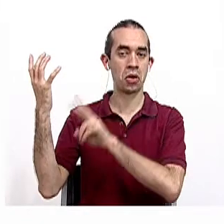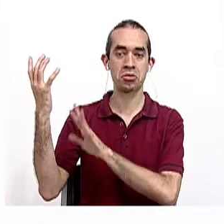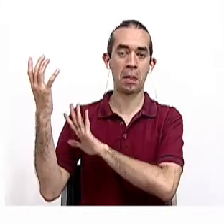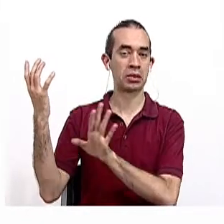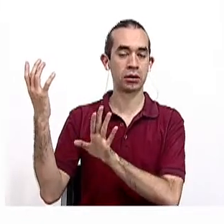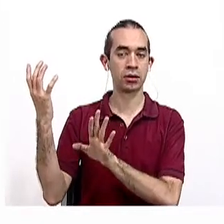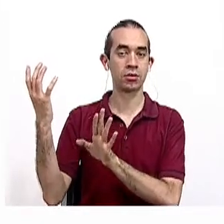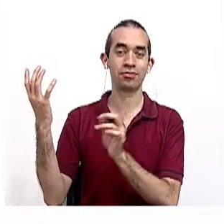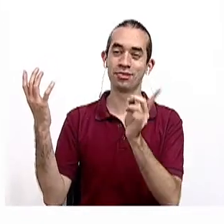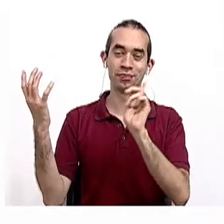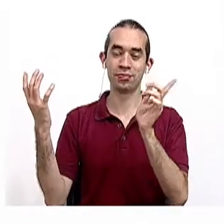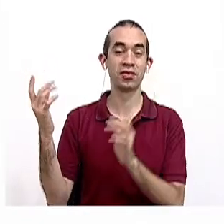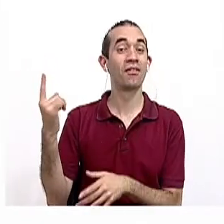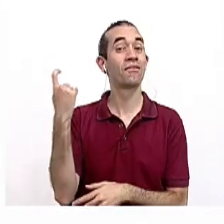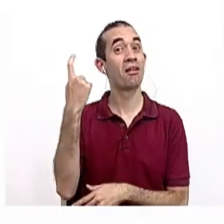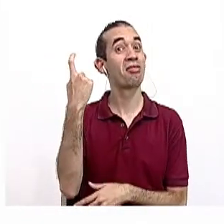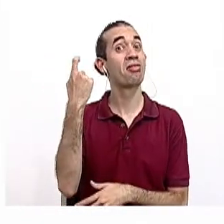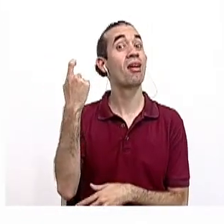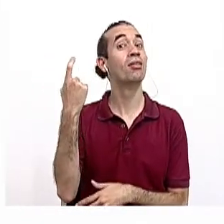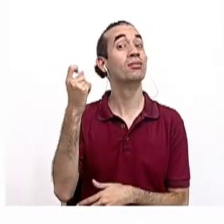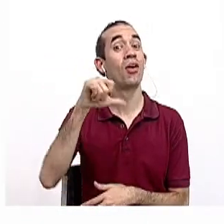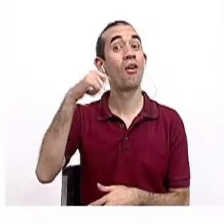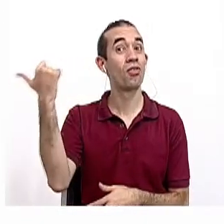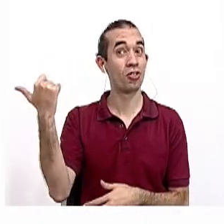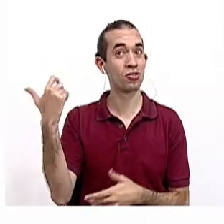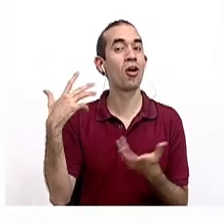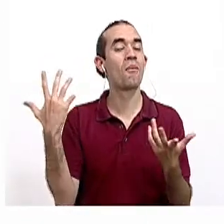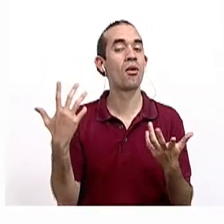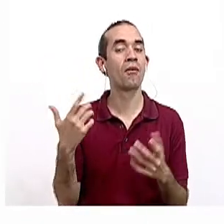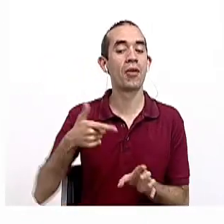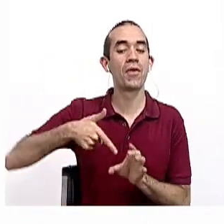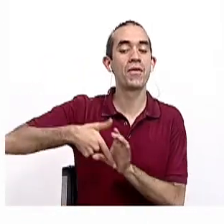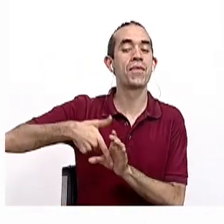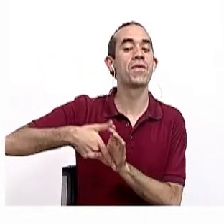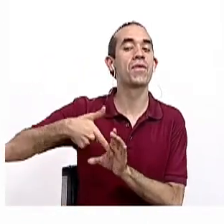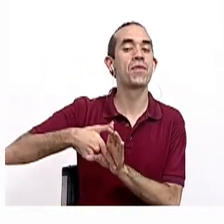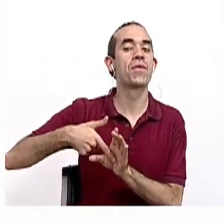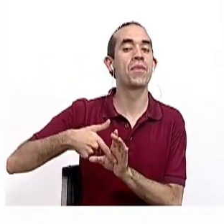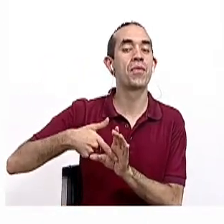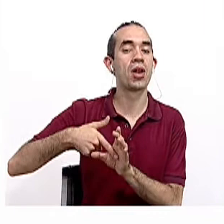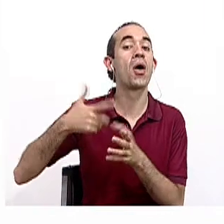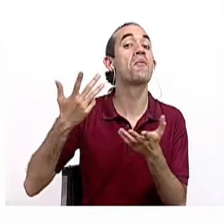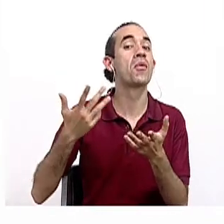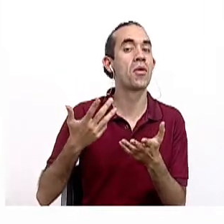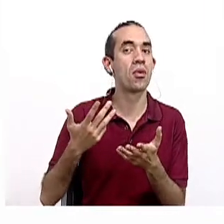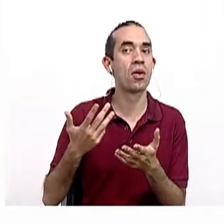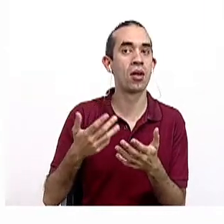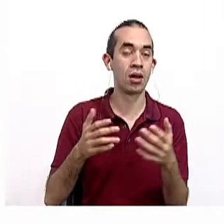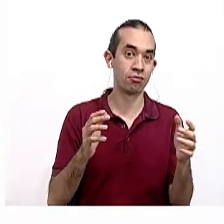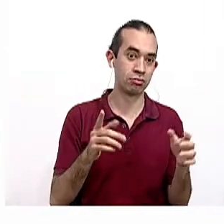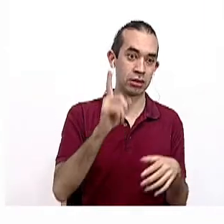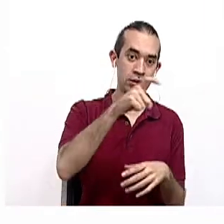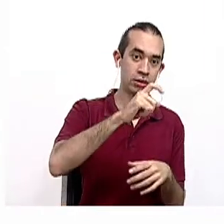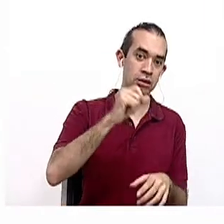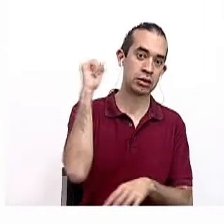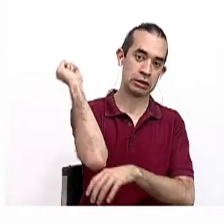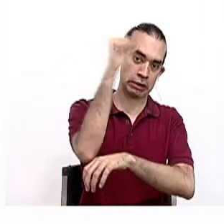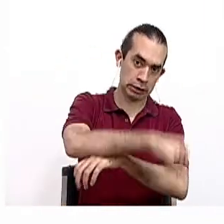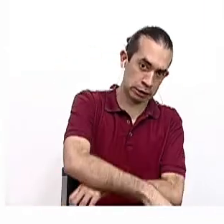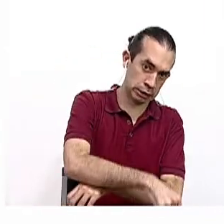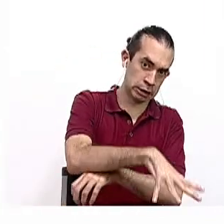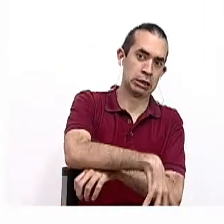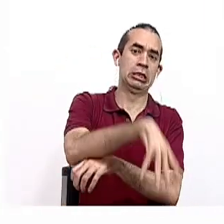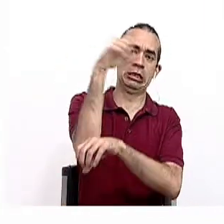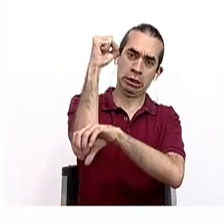no. Consider the carbons that are emitted just to get fuel into the tank. From the energy needed to extract the oil from